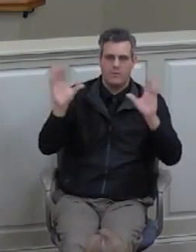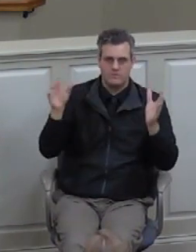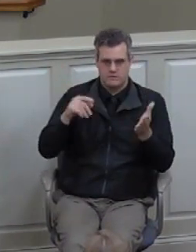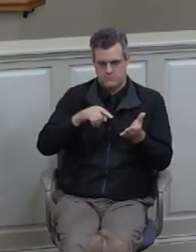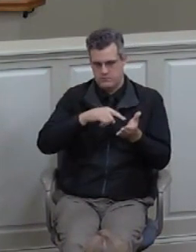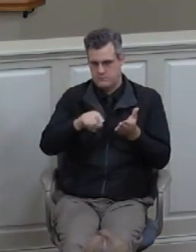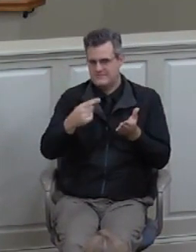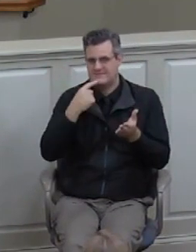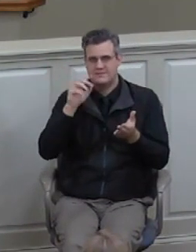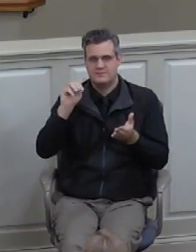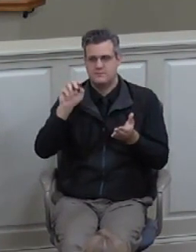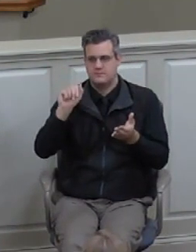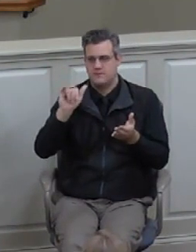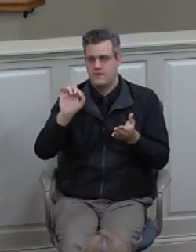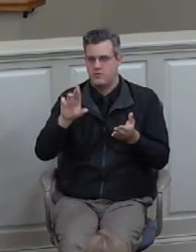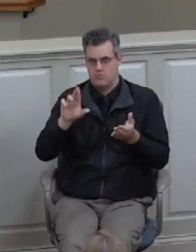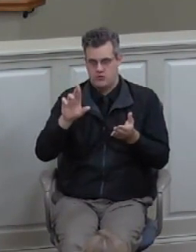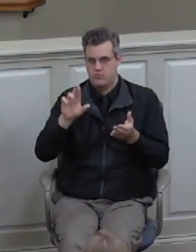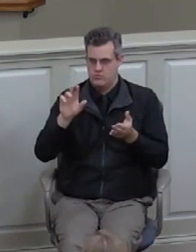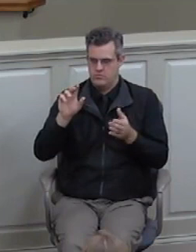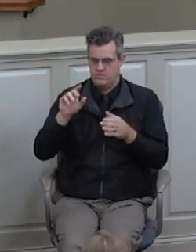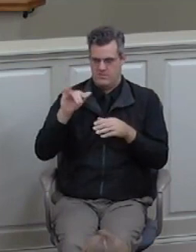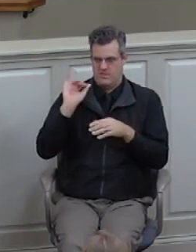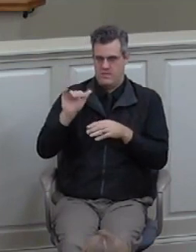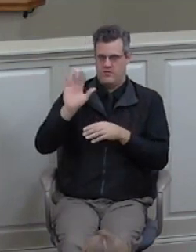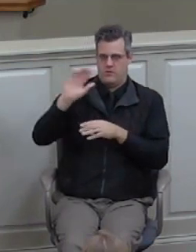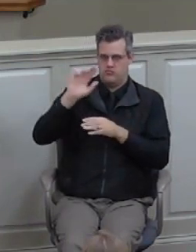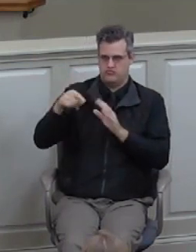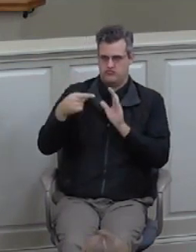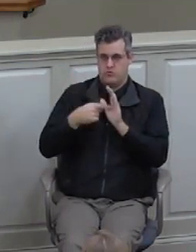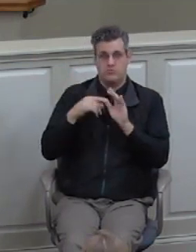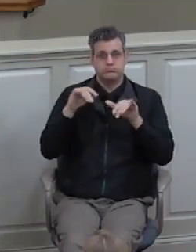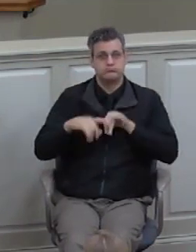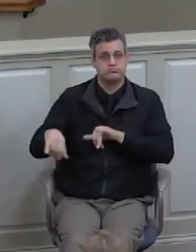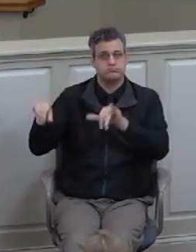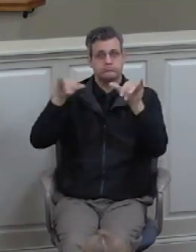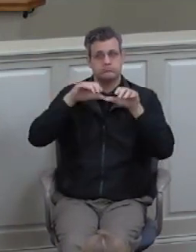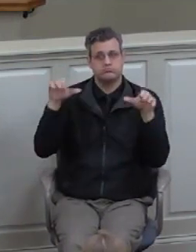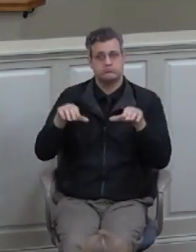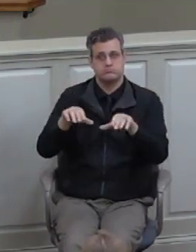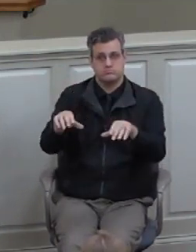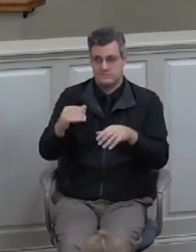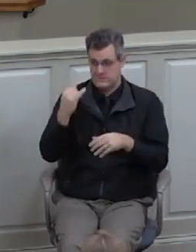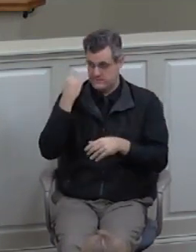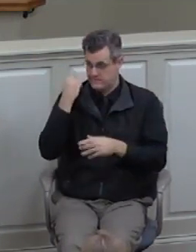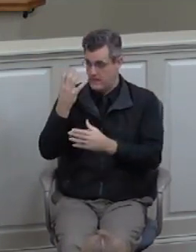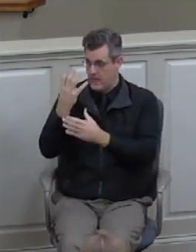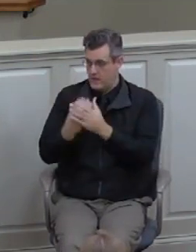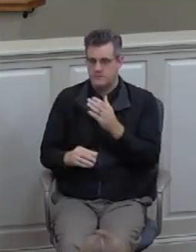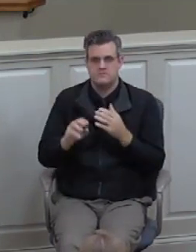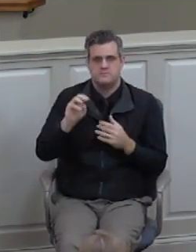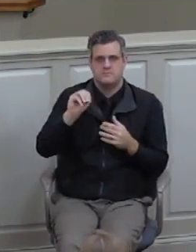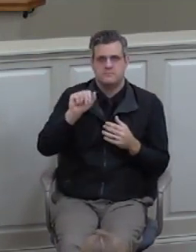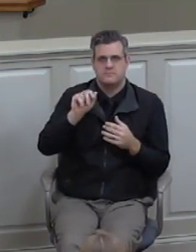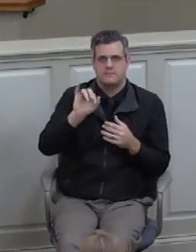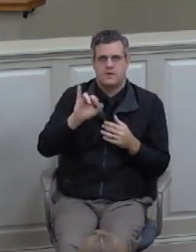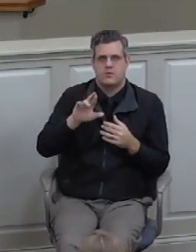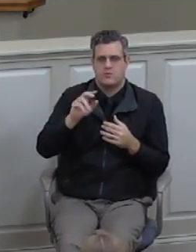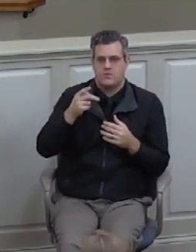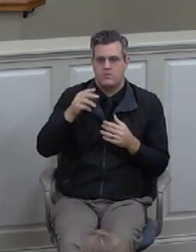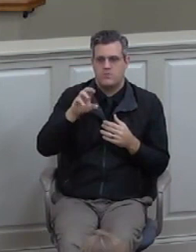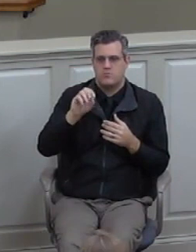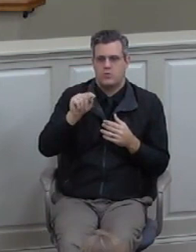that the mayor shall provide that role, which is our standard practice. In the mayor's absence, the mayor pro tem, and in the absence